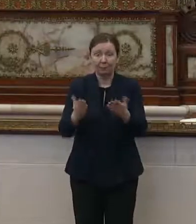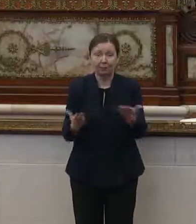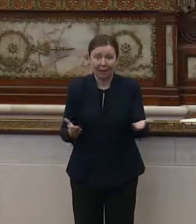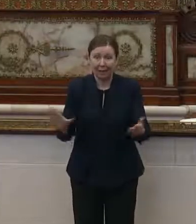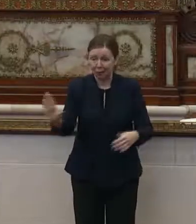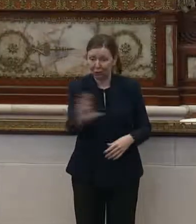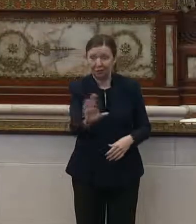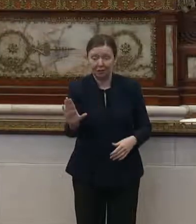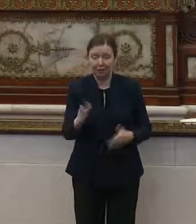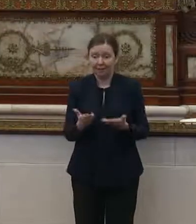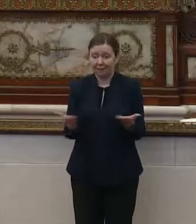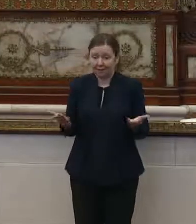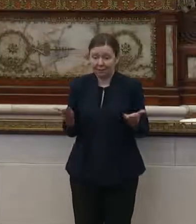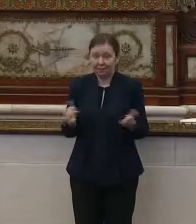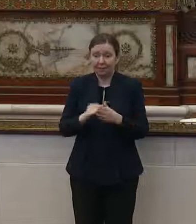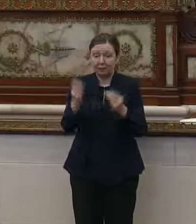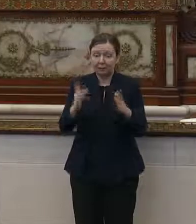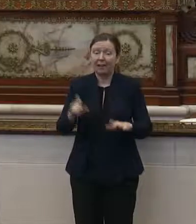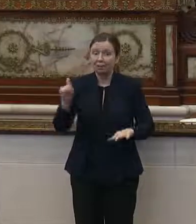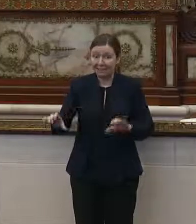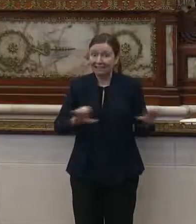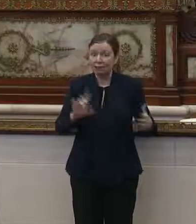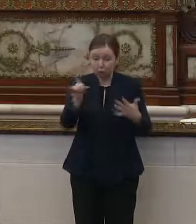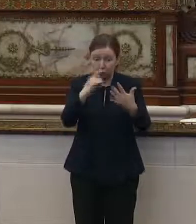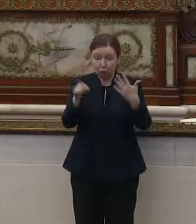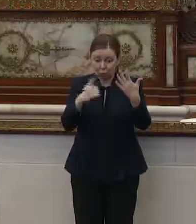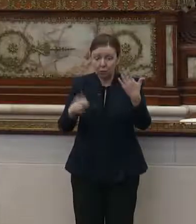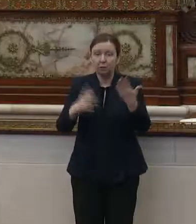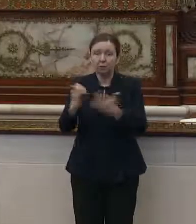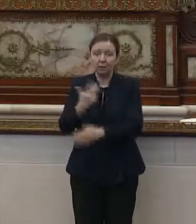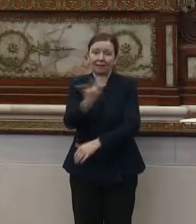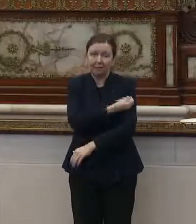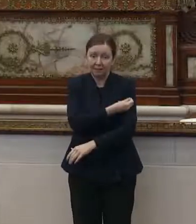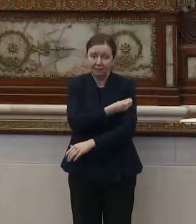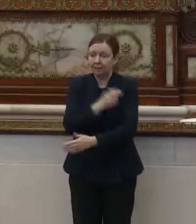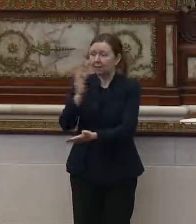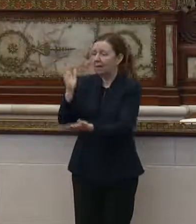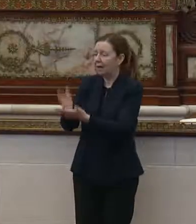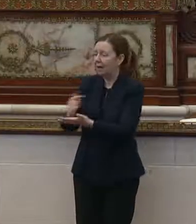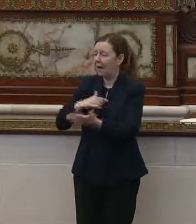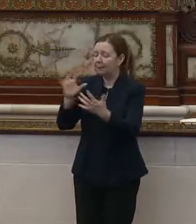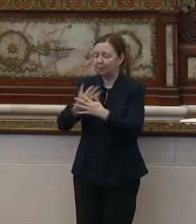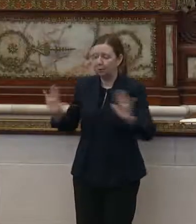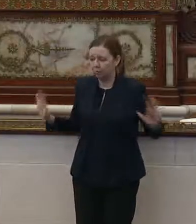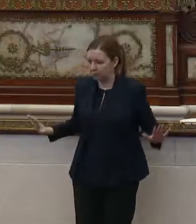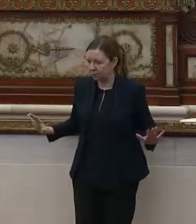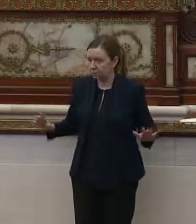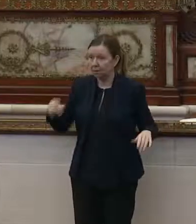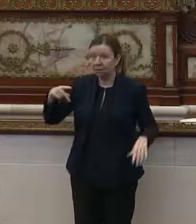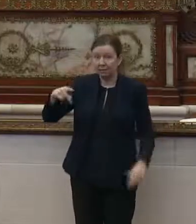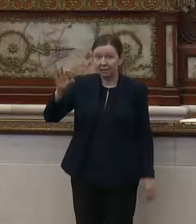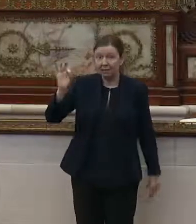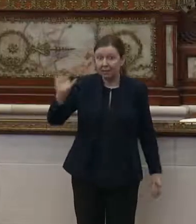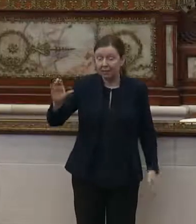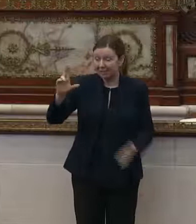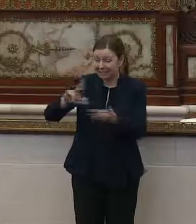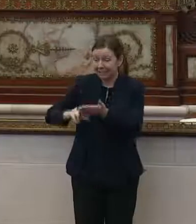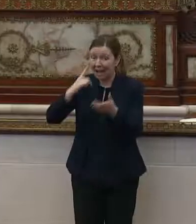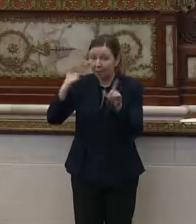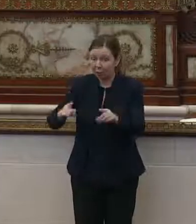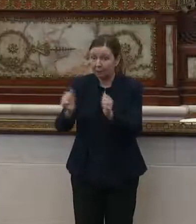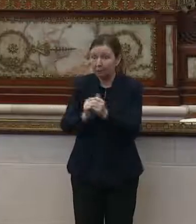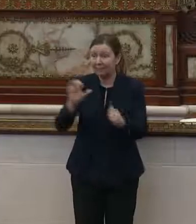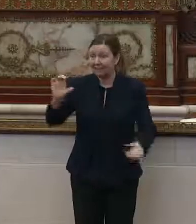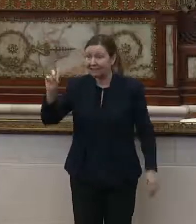there's things in there that the providers need to do in order to receive that vaccine. I'm going to stop you because I'm confused. Did Philly Fighting COVID sign an agreement with